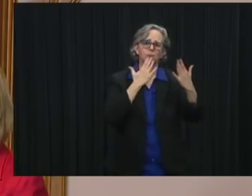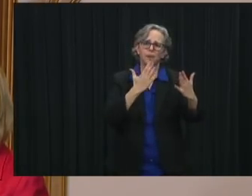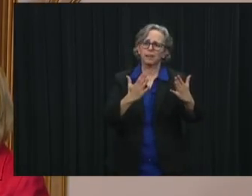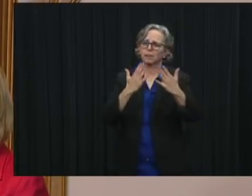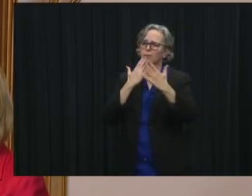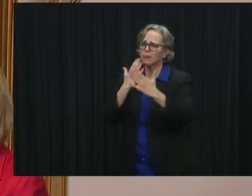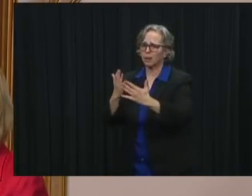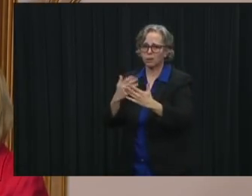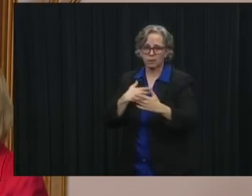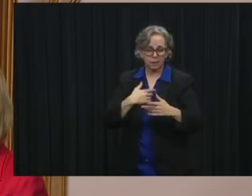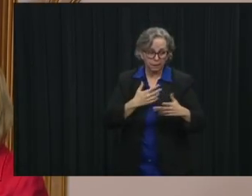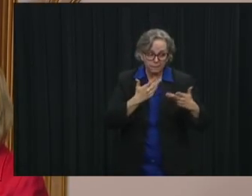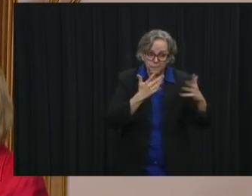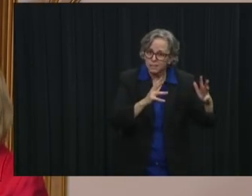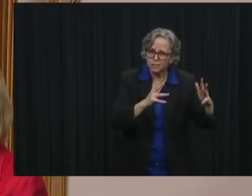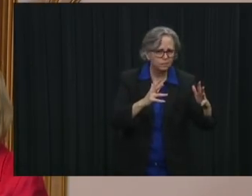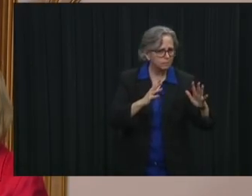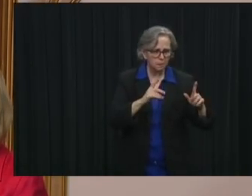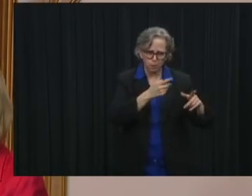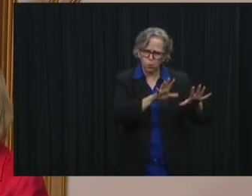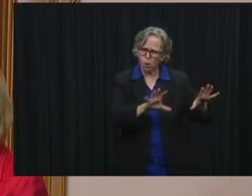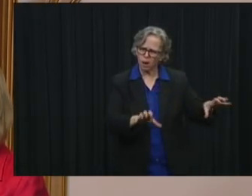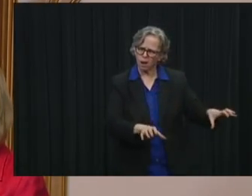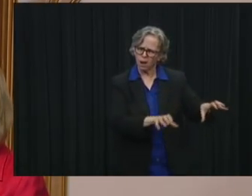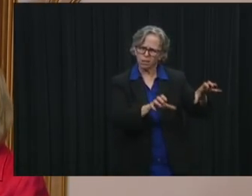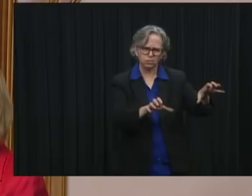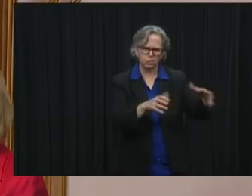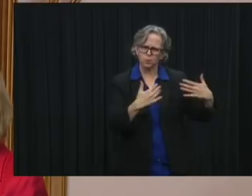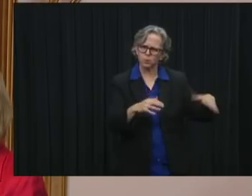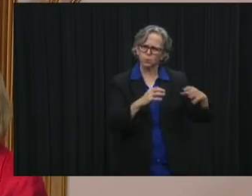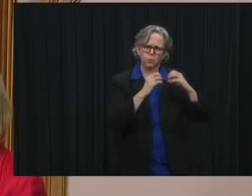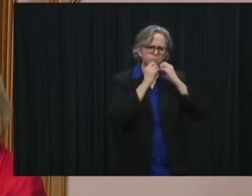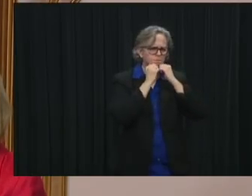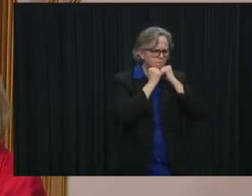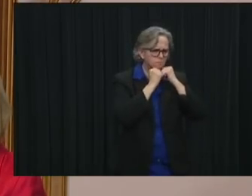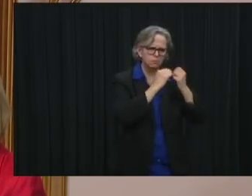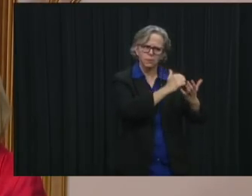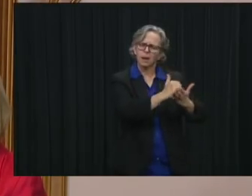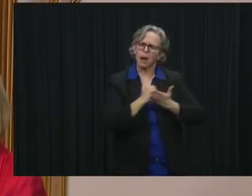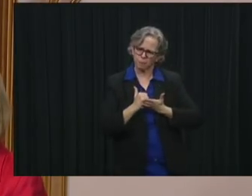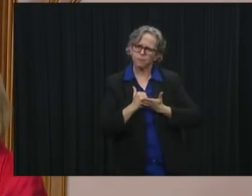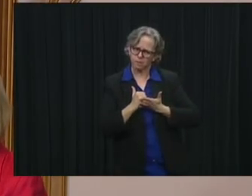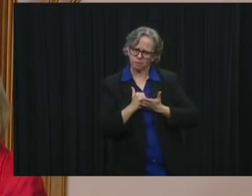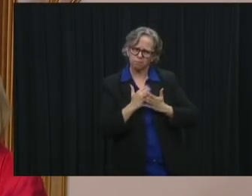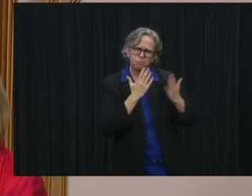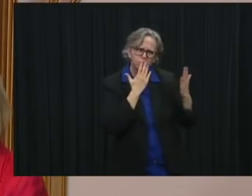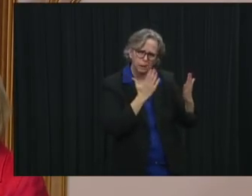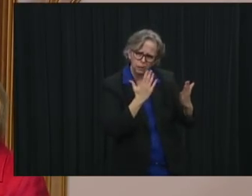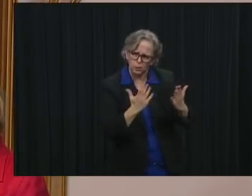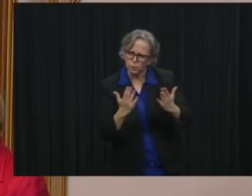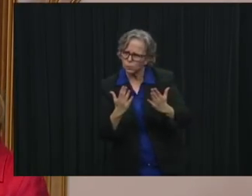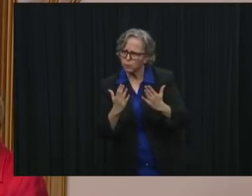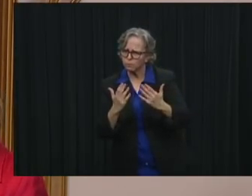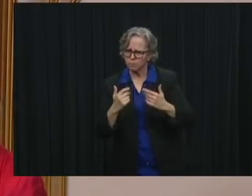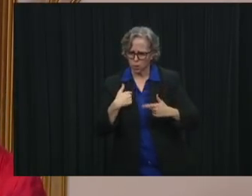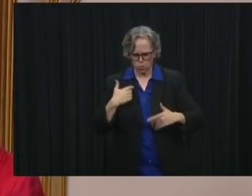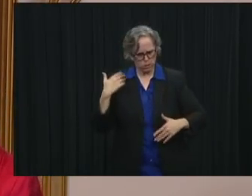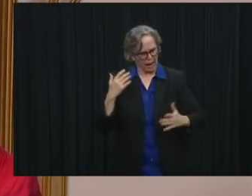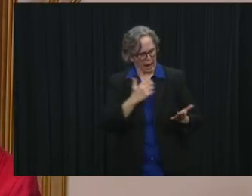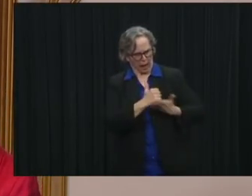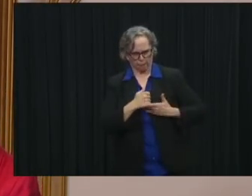this is your action today is certainly very, very helpful. Helps us move forward as we